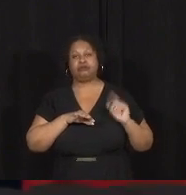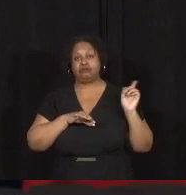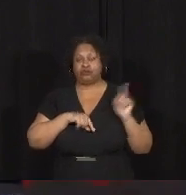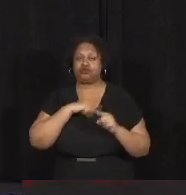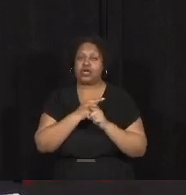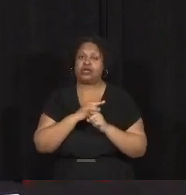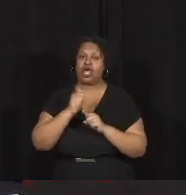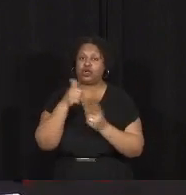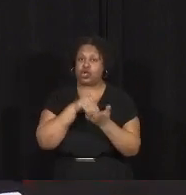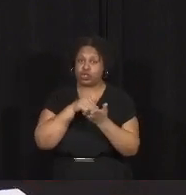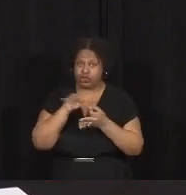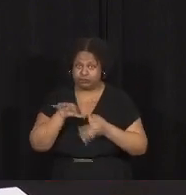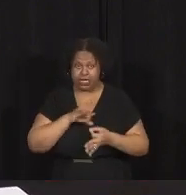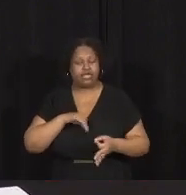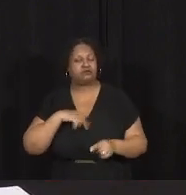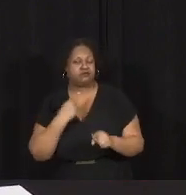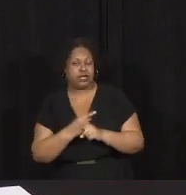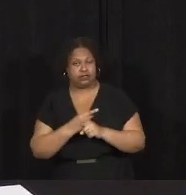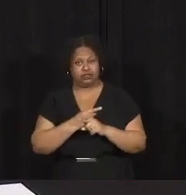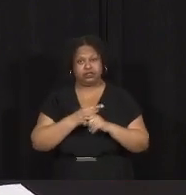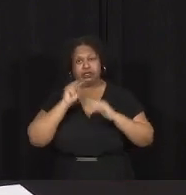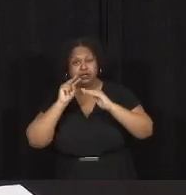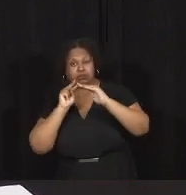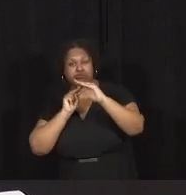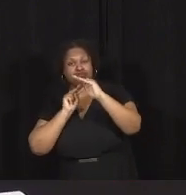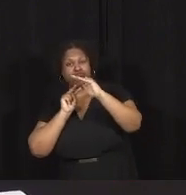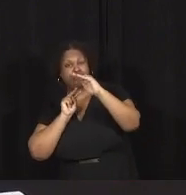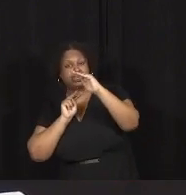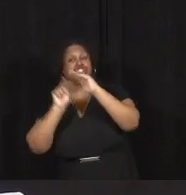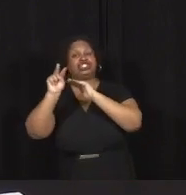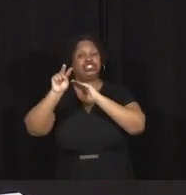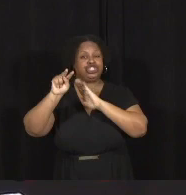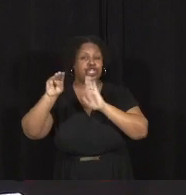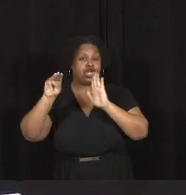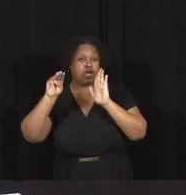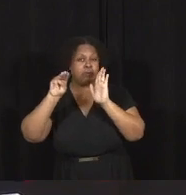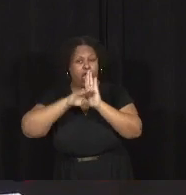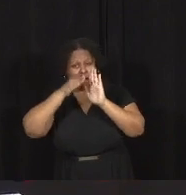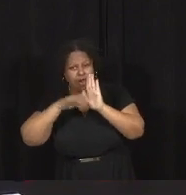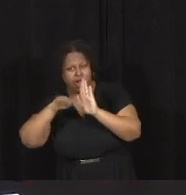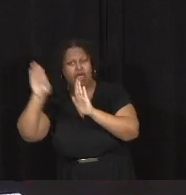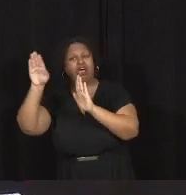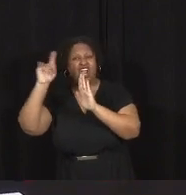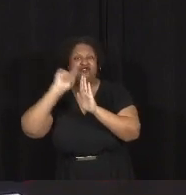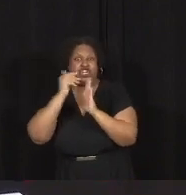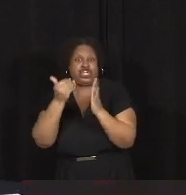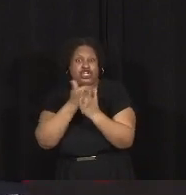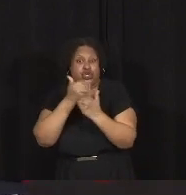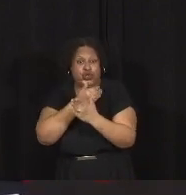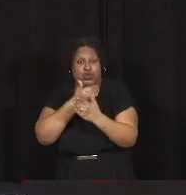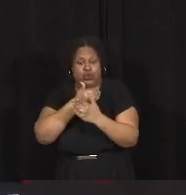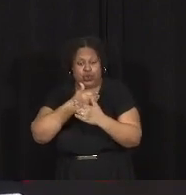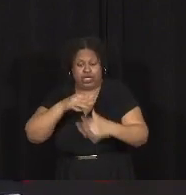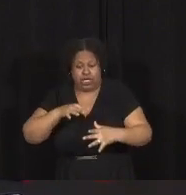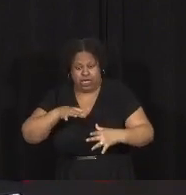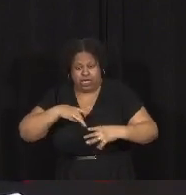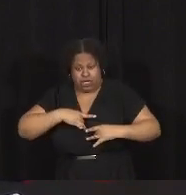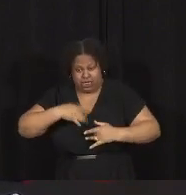projections and modeling of a brand new viral disease are very